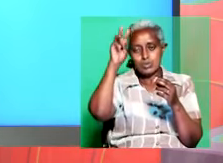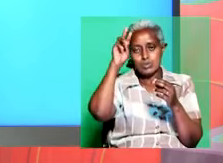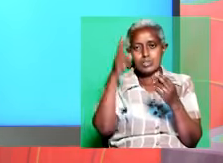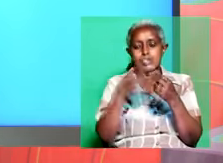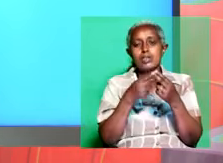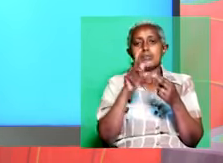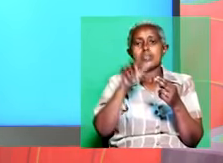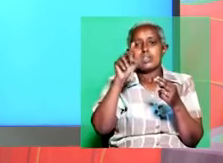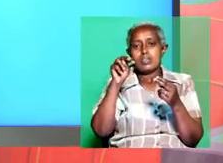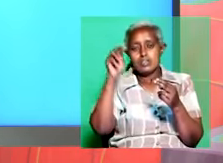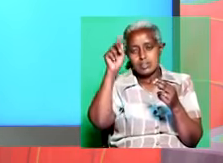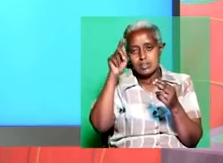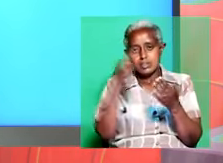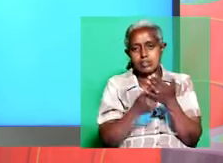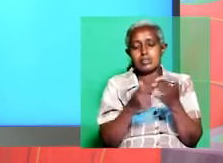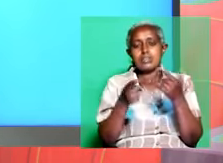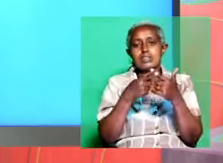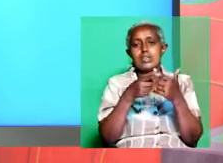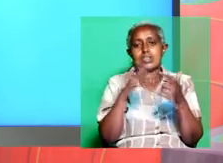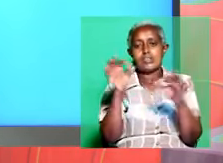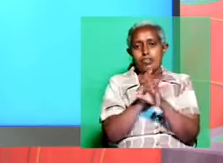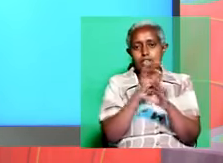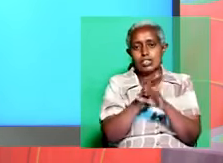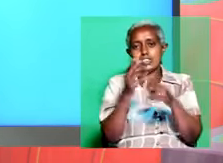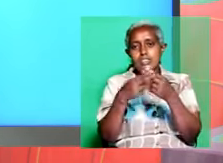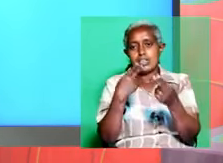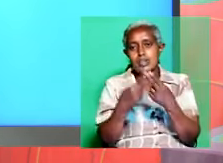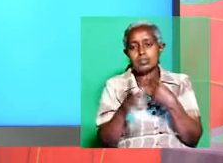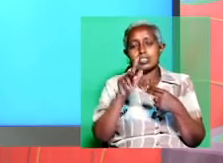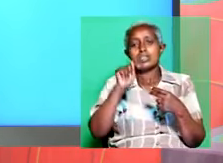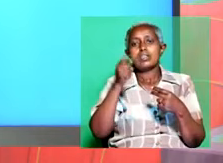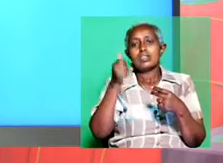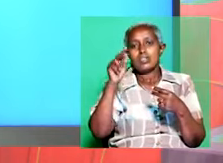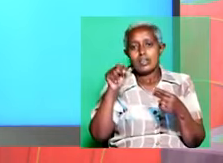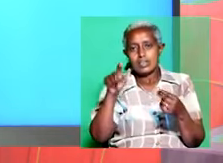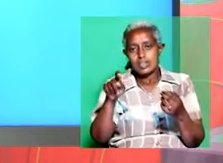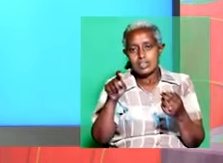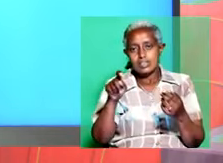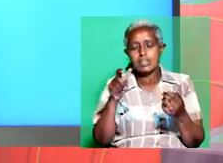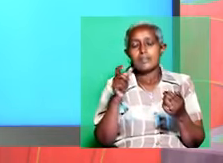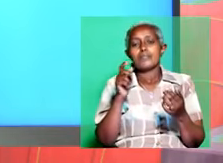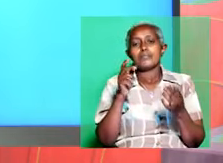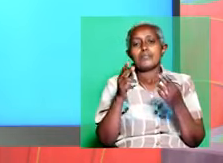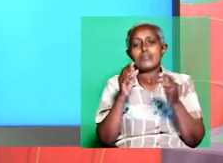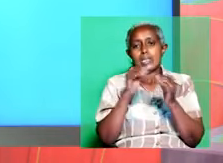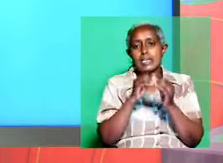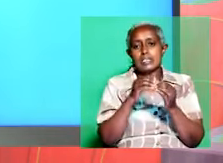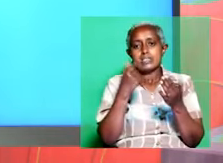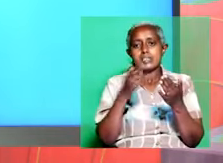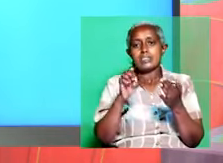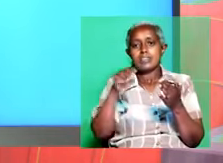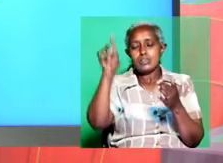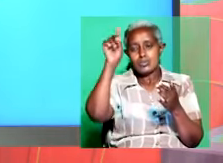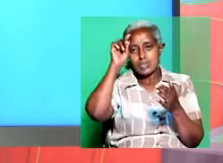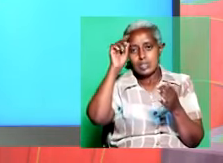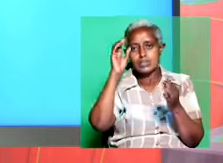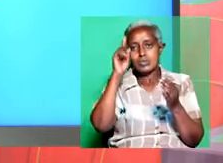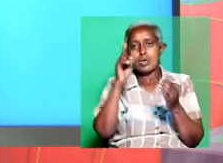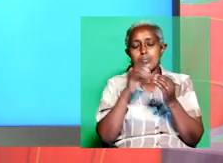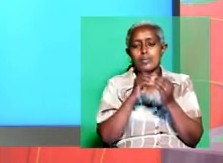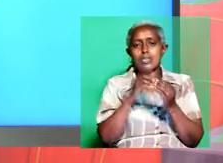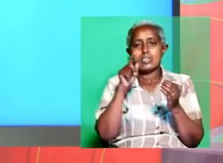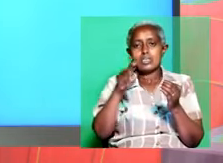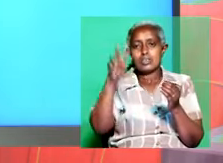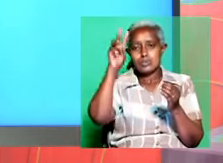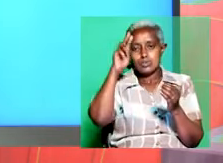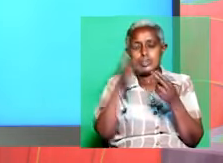e raised to x times the derivative of the second function times tan x plus e raised to x times 1 plus x